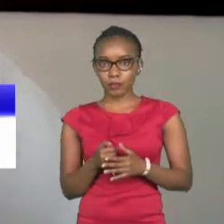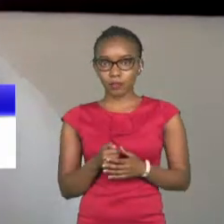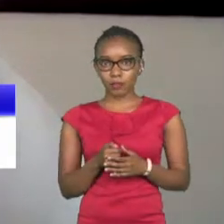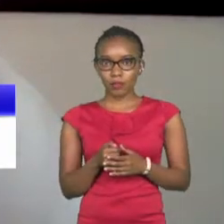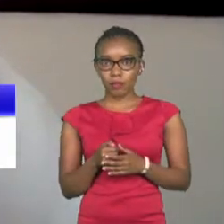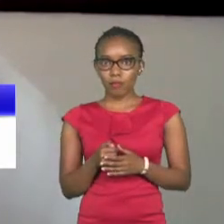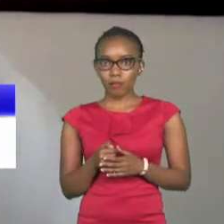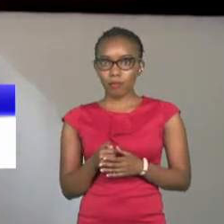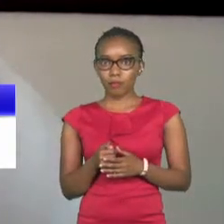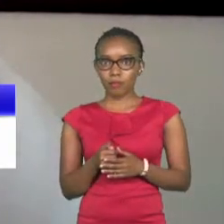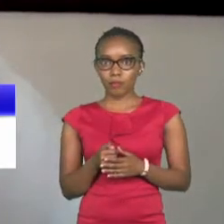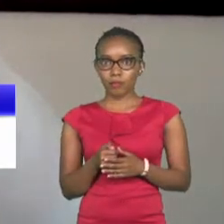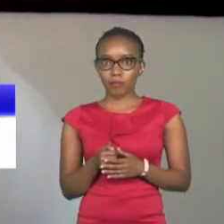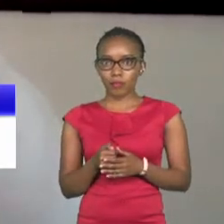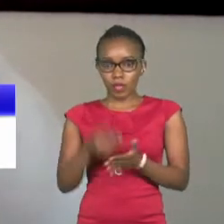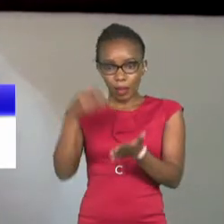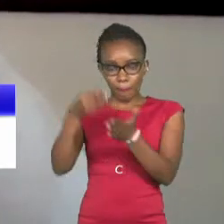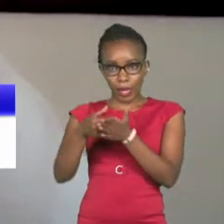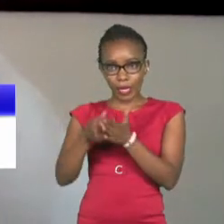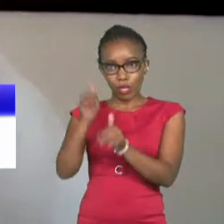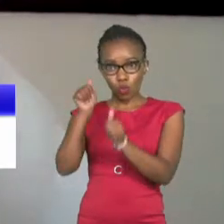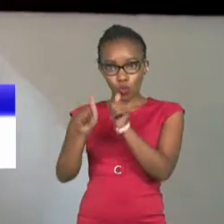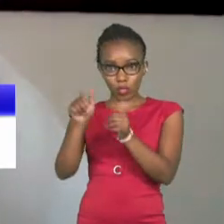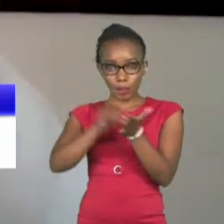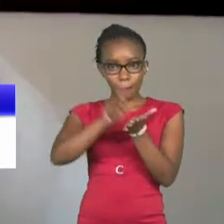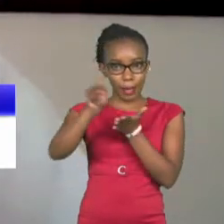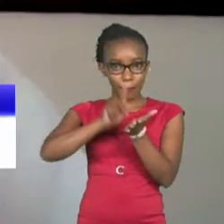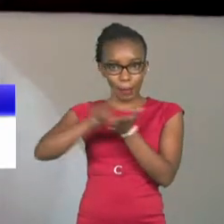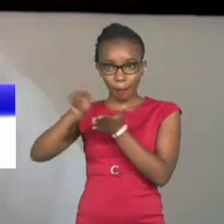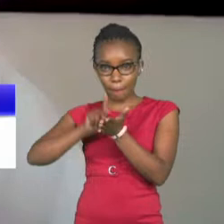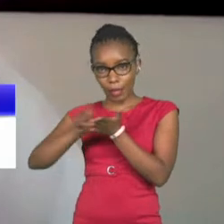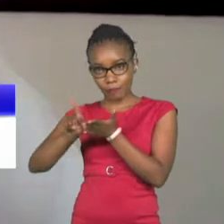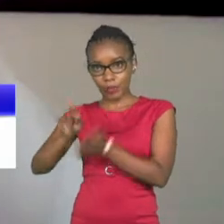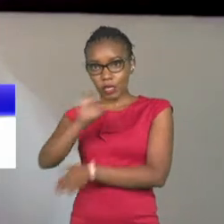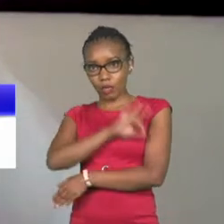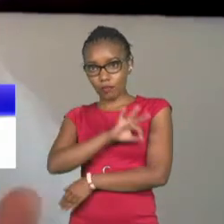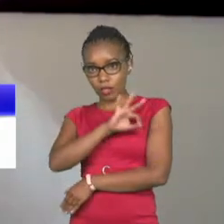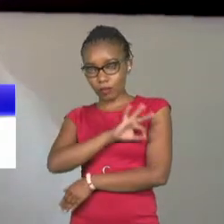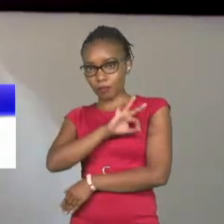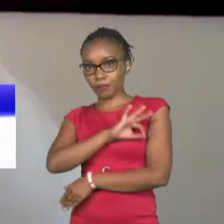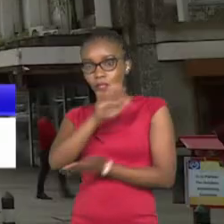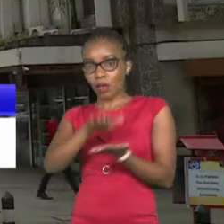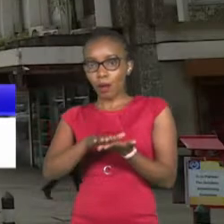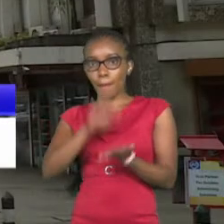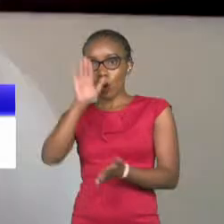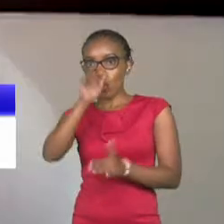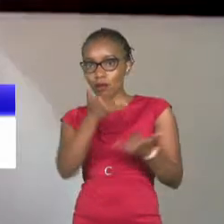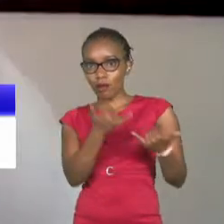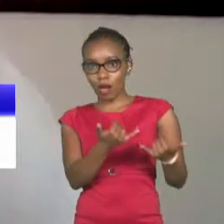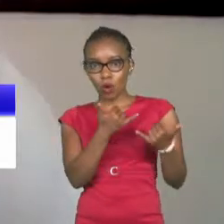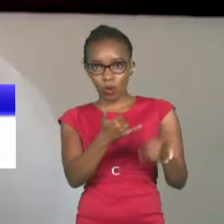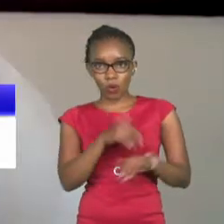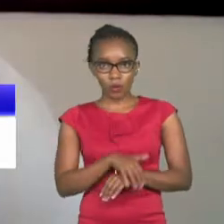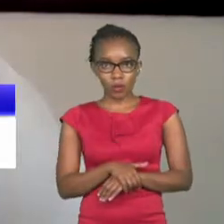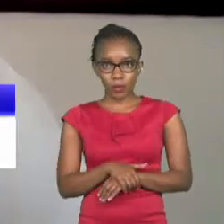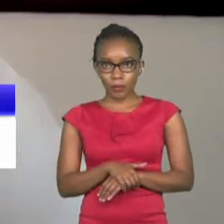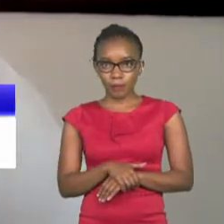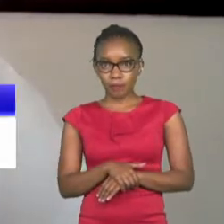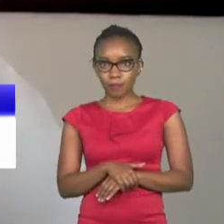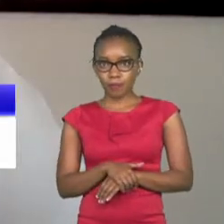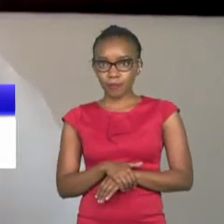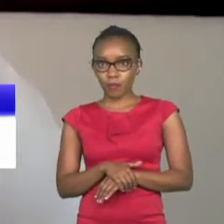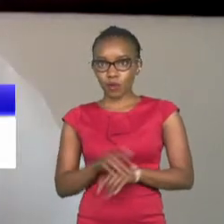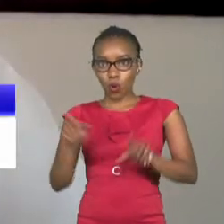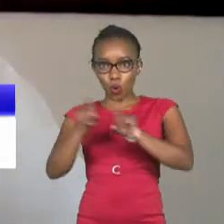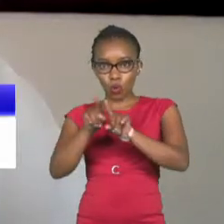money that's available for paying dividend is so much more now. I would also look at